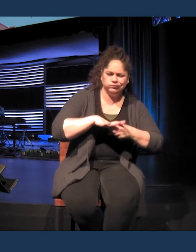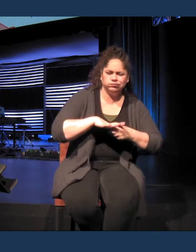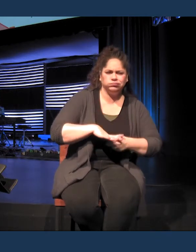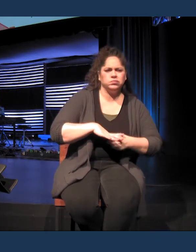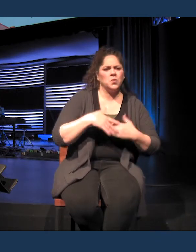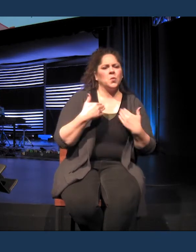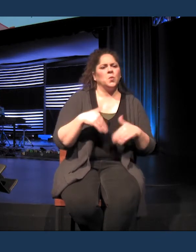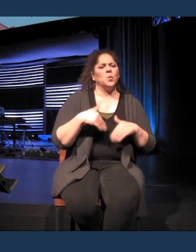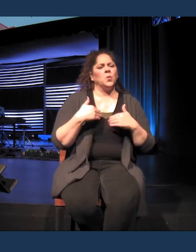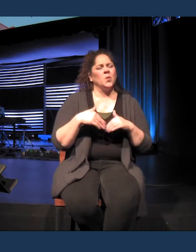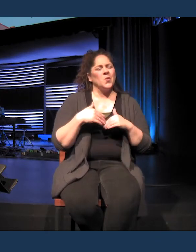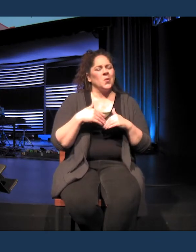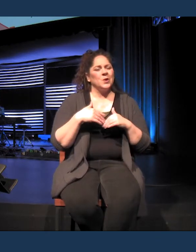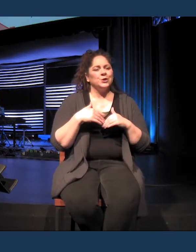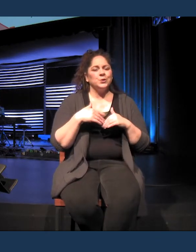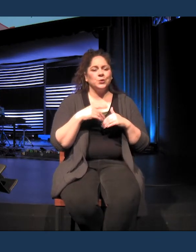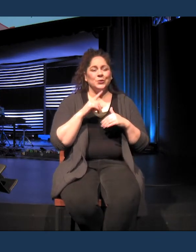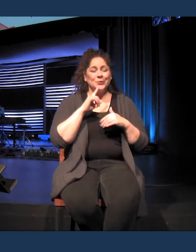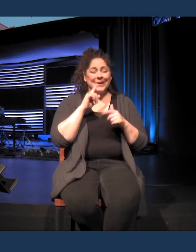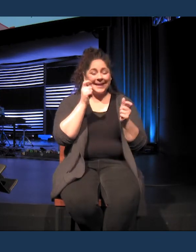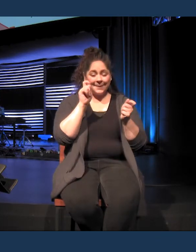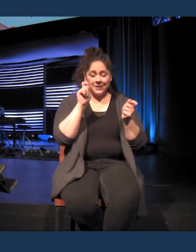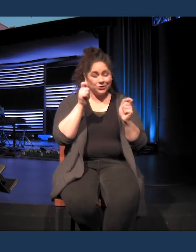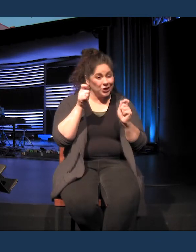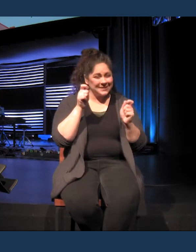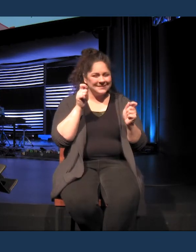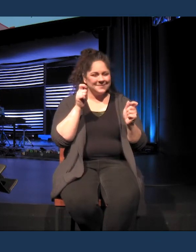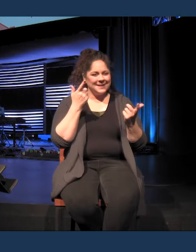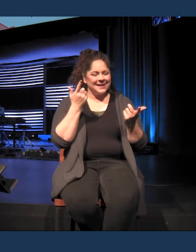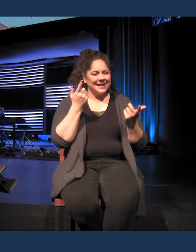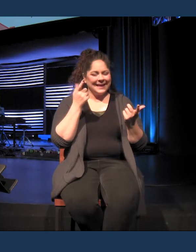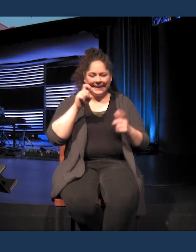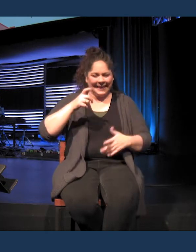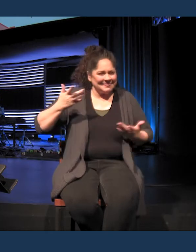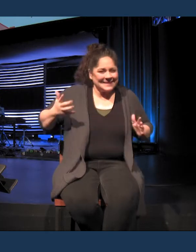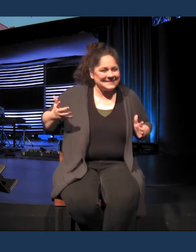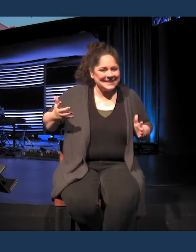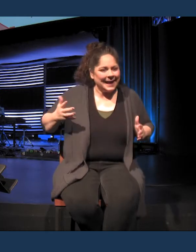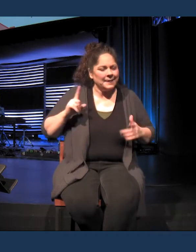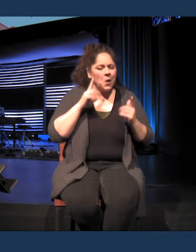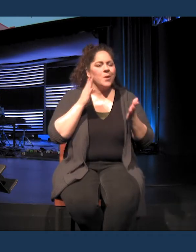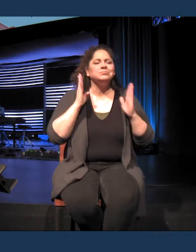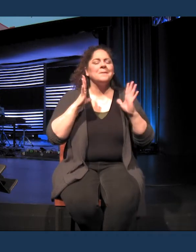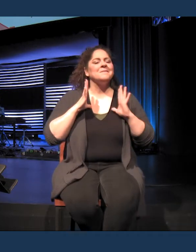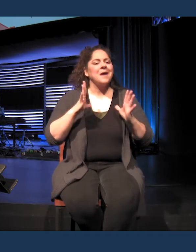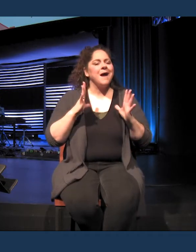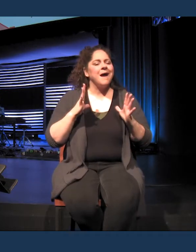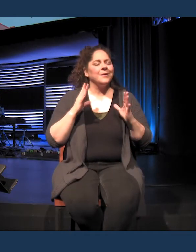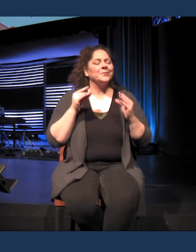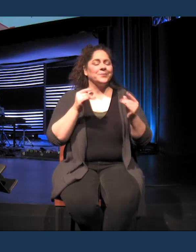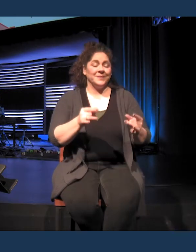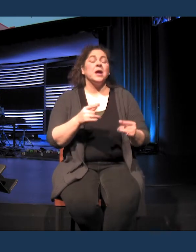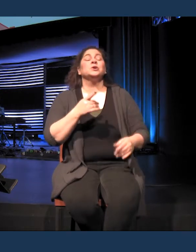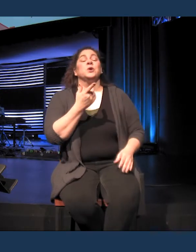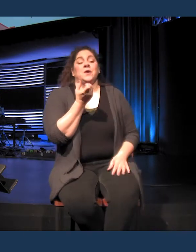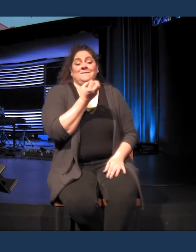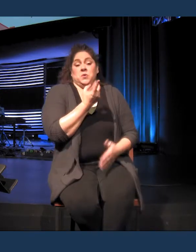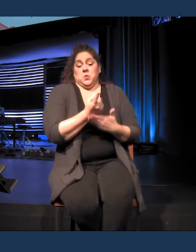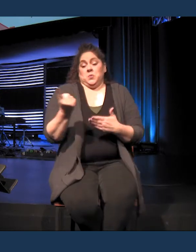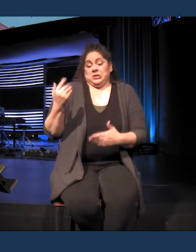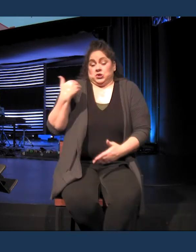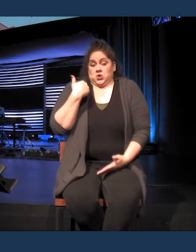And it's really just small adjustments that are needed. Now, a few weeks ago, I had